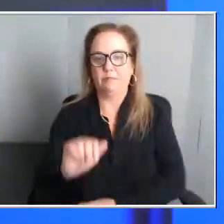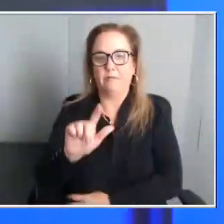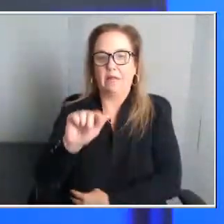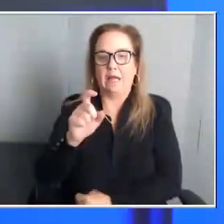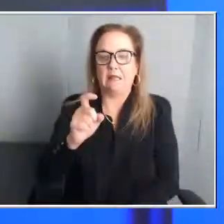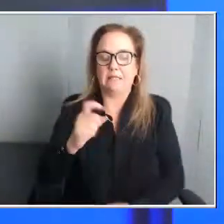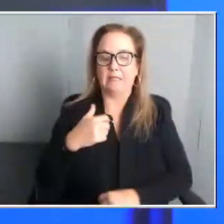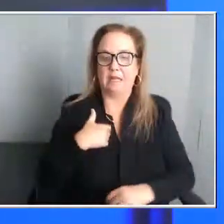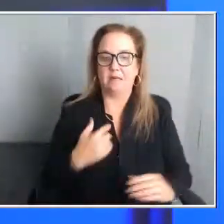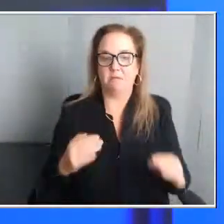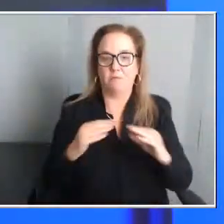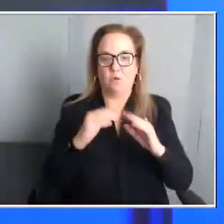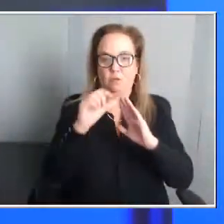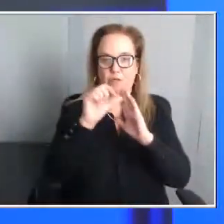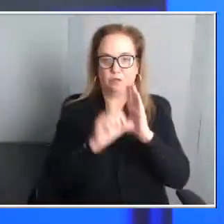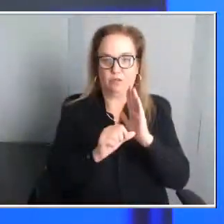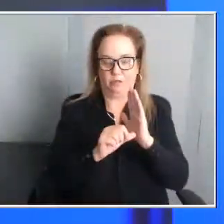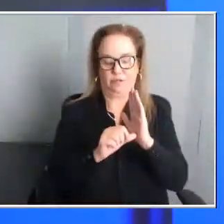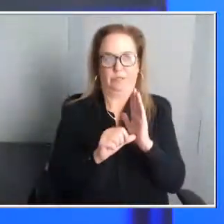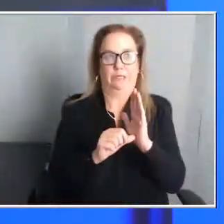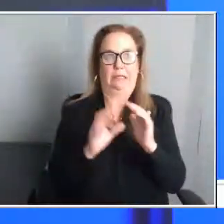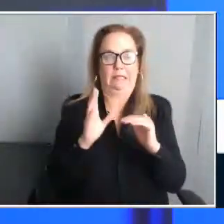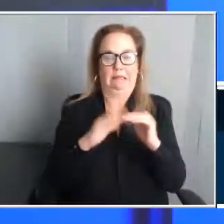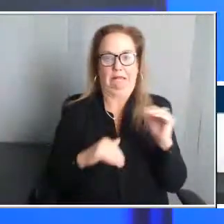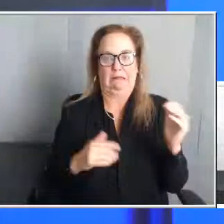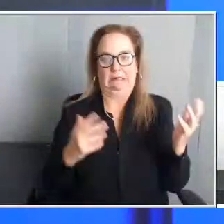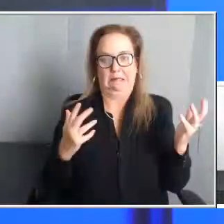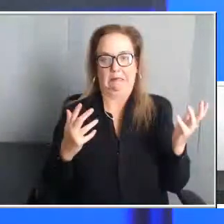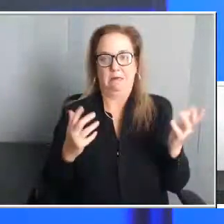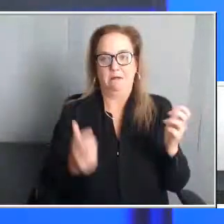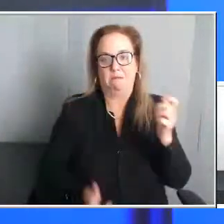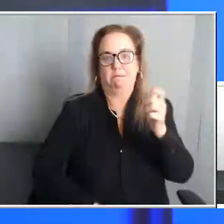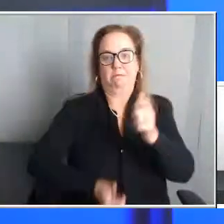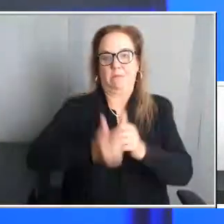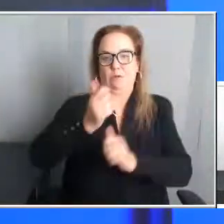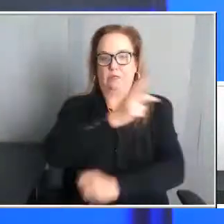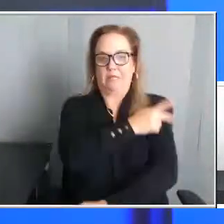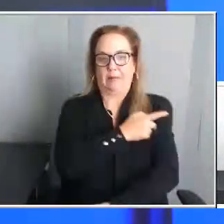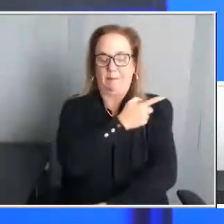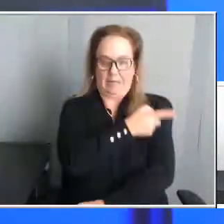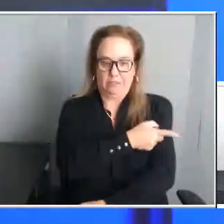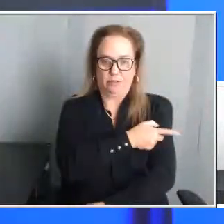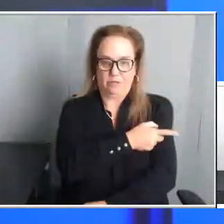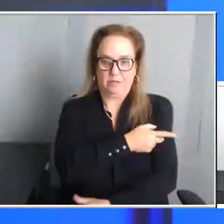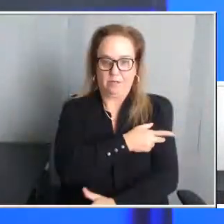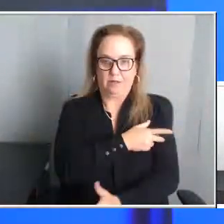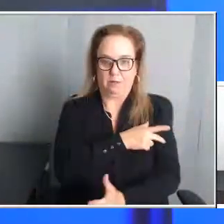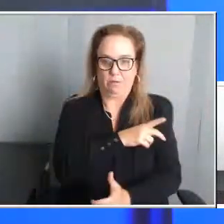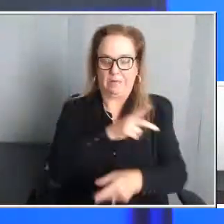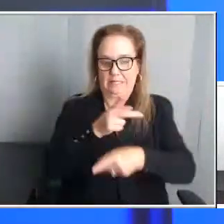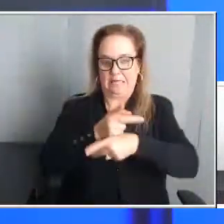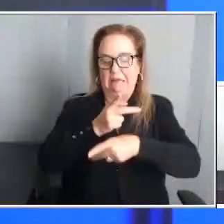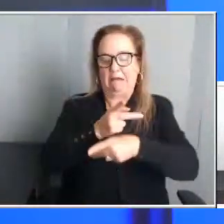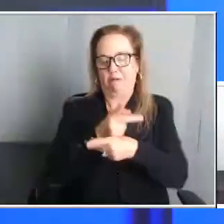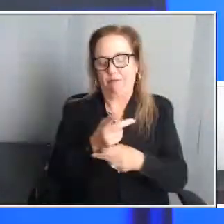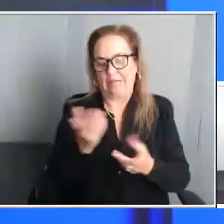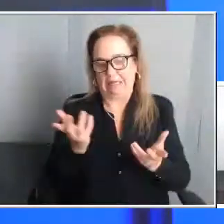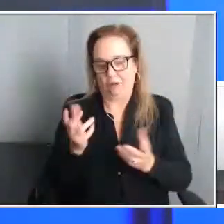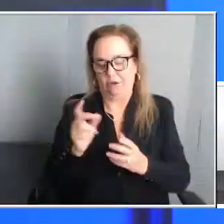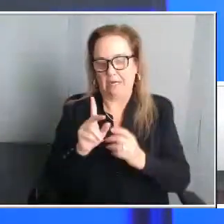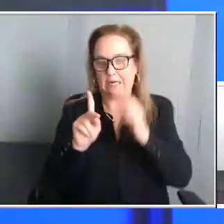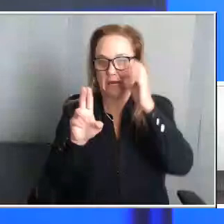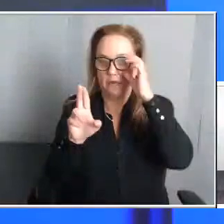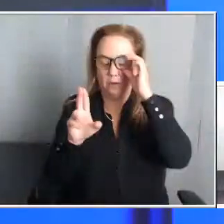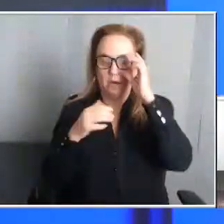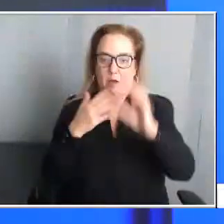more procedures than probably, the vast majority of the patients that we take care of. So before I